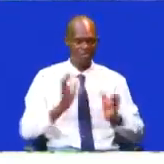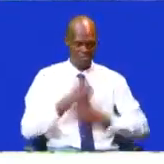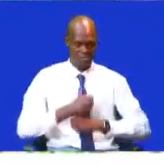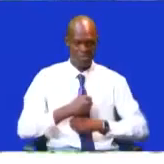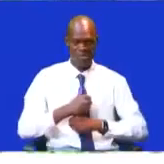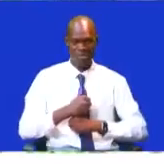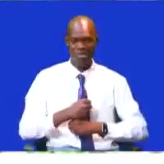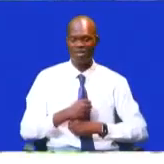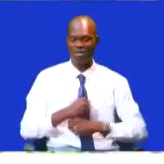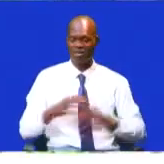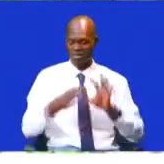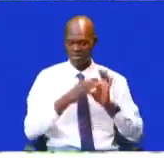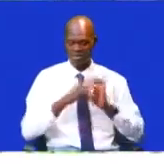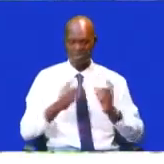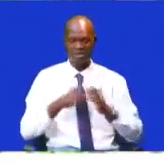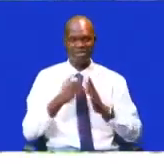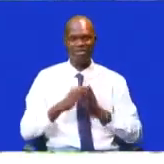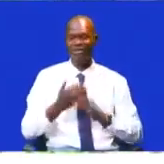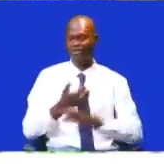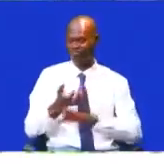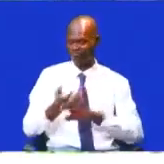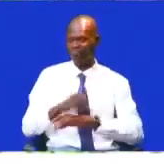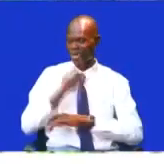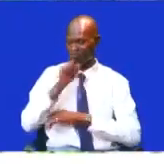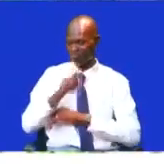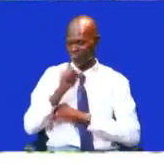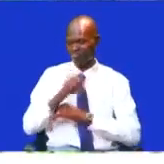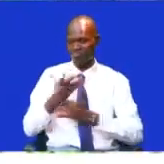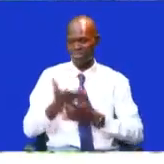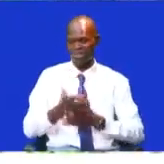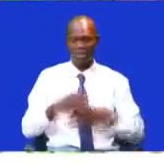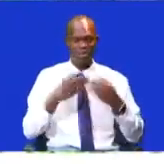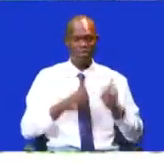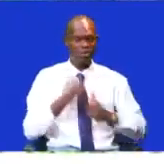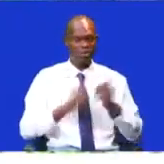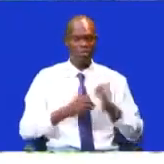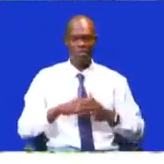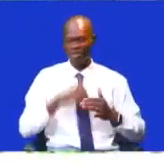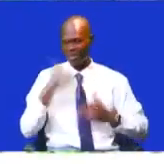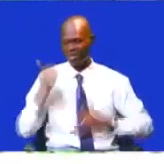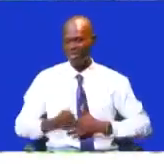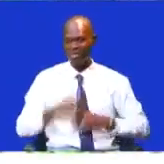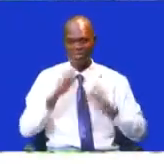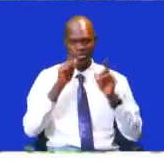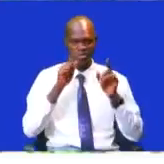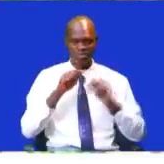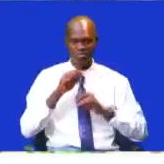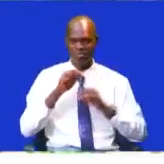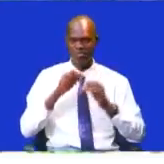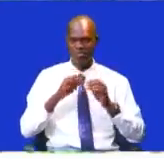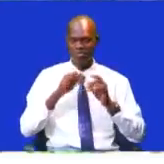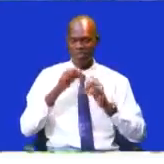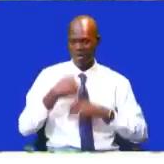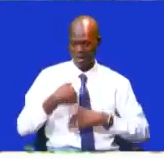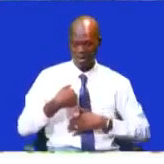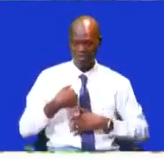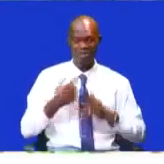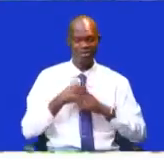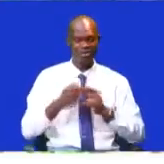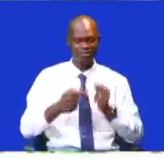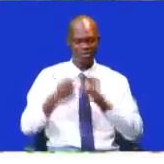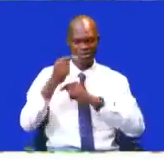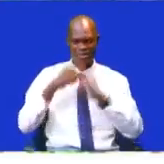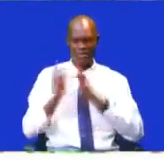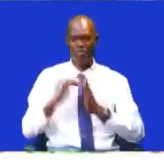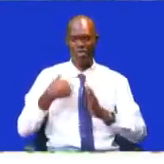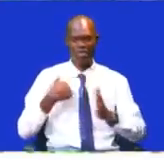kata cooperatives. To ukao gwen mama jo pidho. To unu biro timo value addition, tutimo packaging. Unyalo, nikech